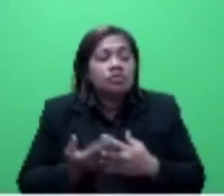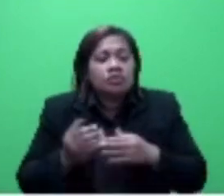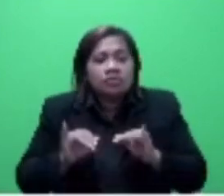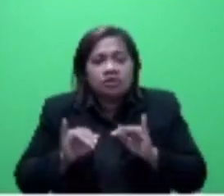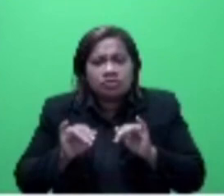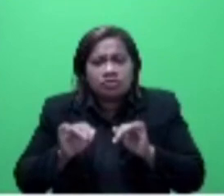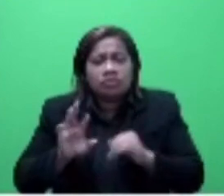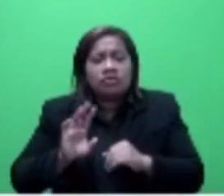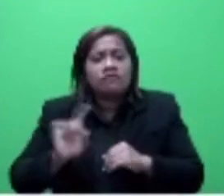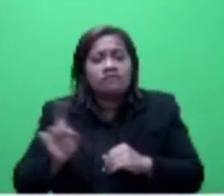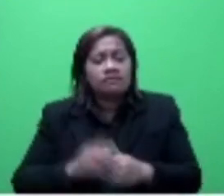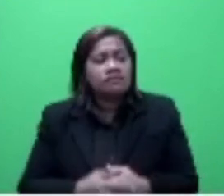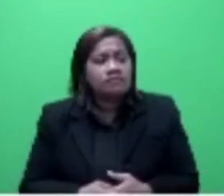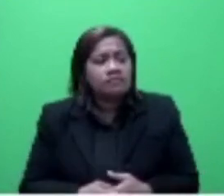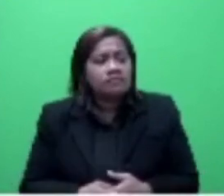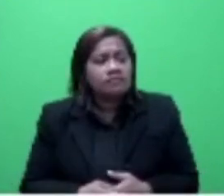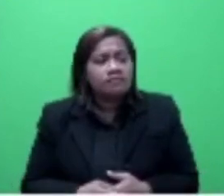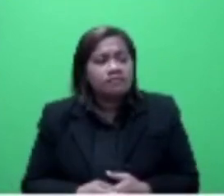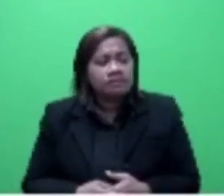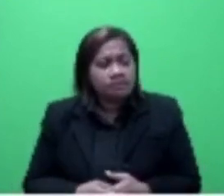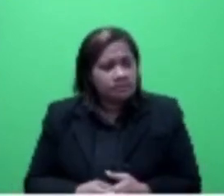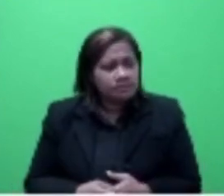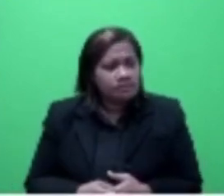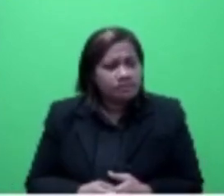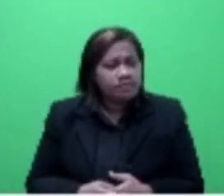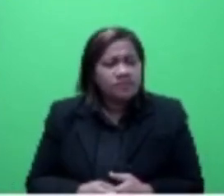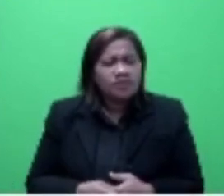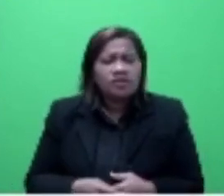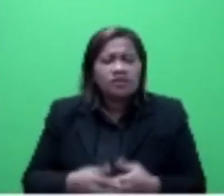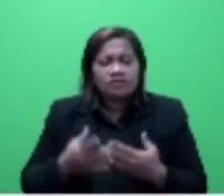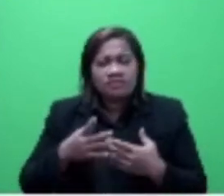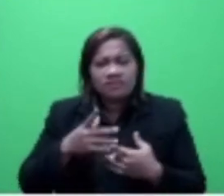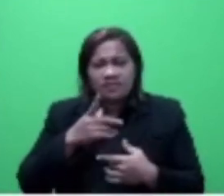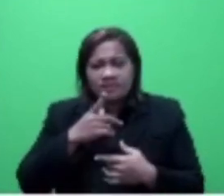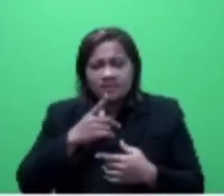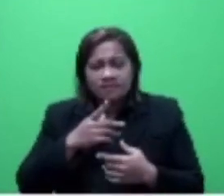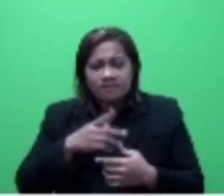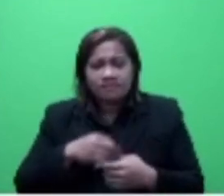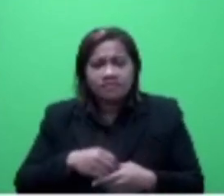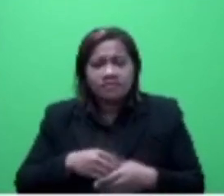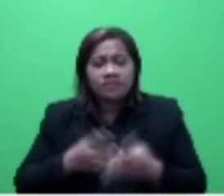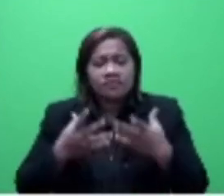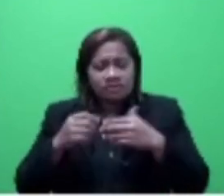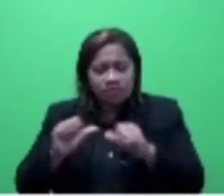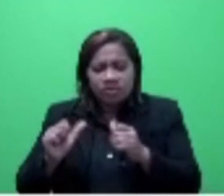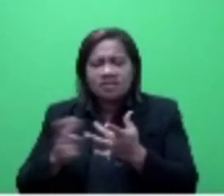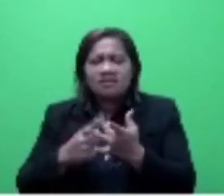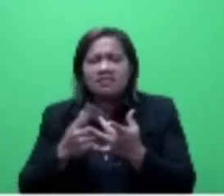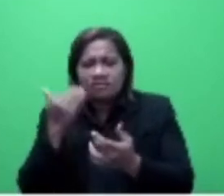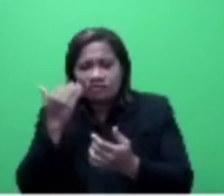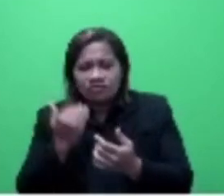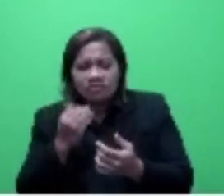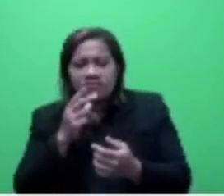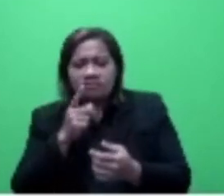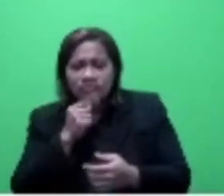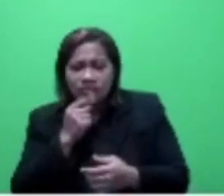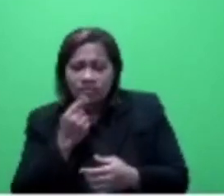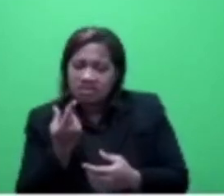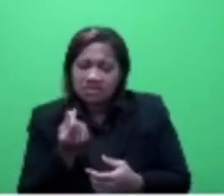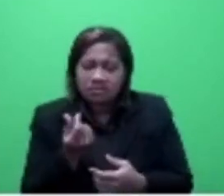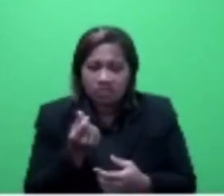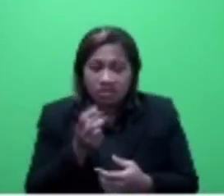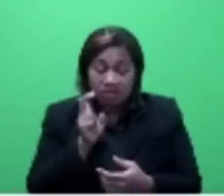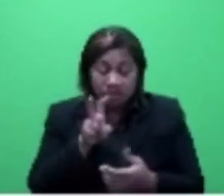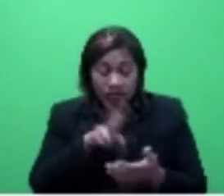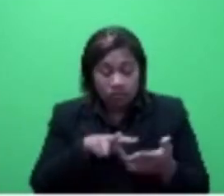and long-term bonds, promissory notes, term deposits, any RBF financing facility, and other short-term borrowings. It's actually quite simple if you read it.